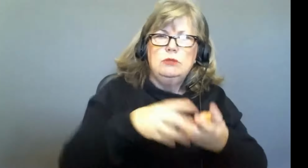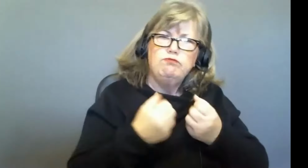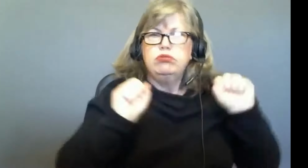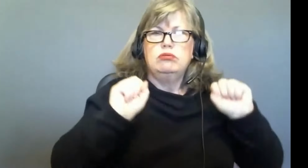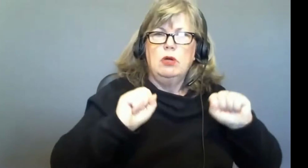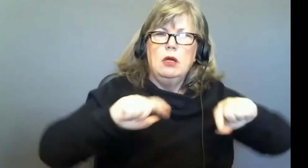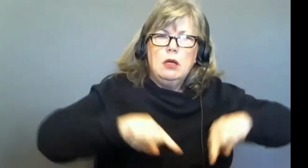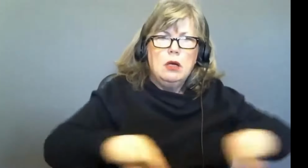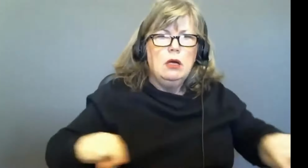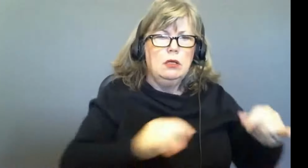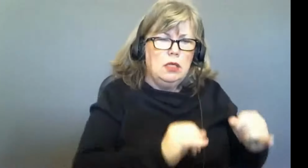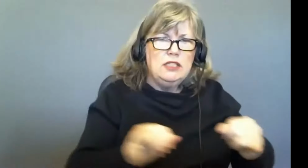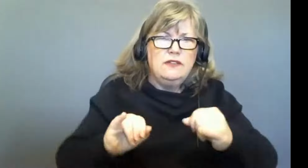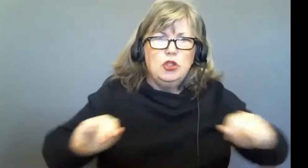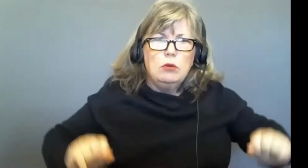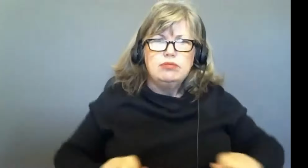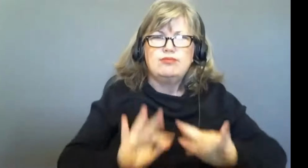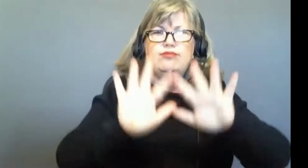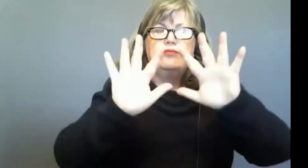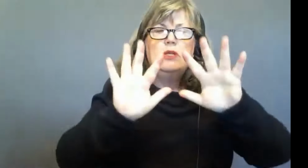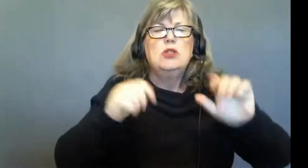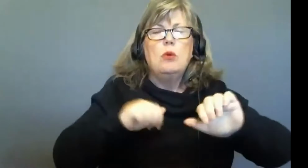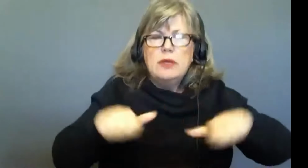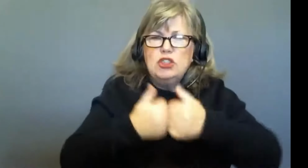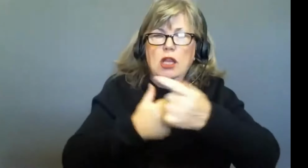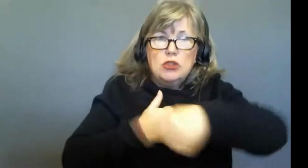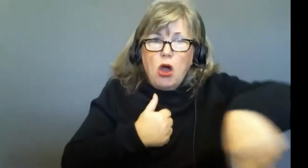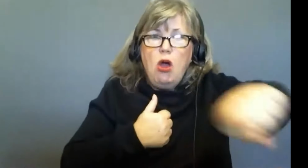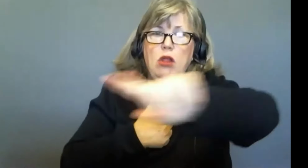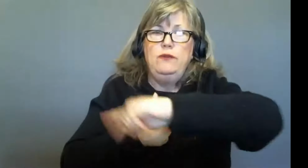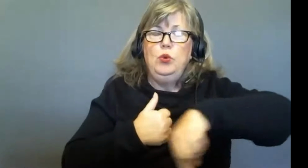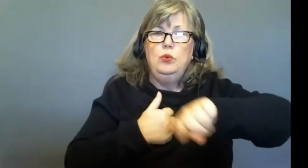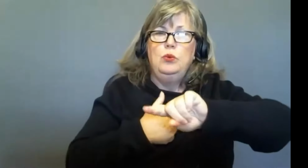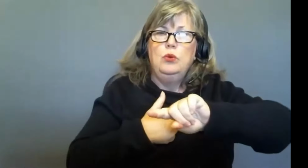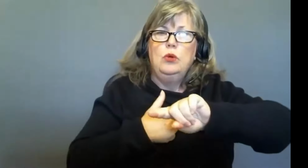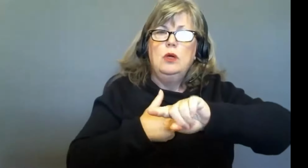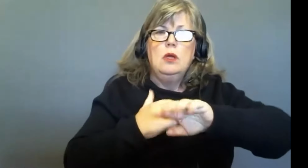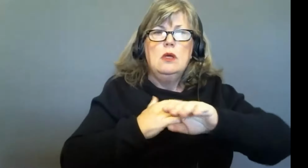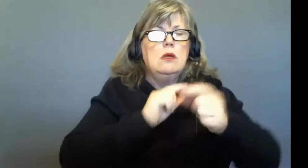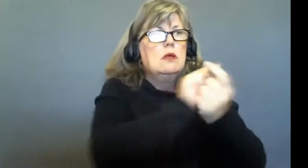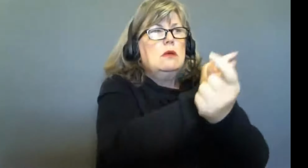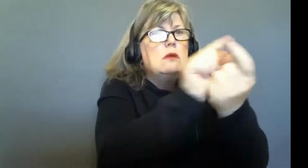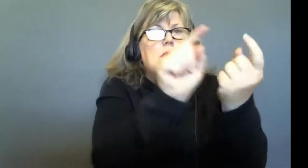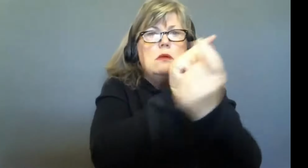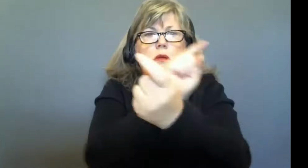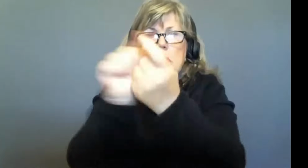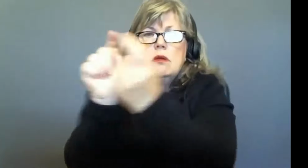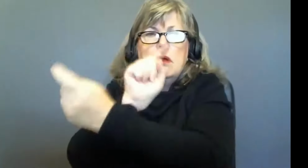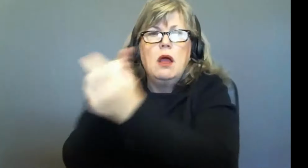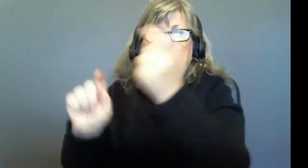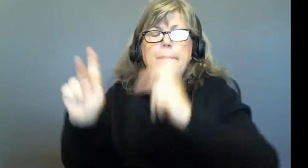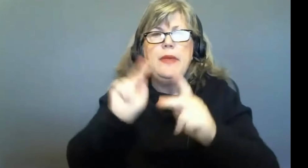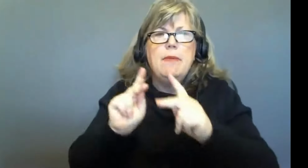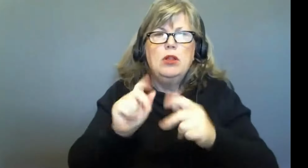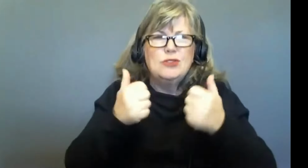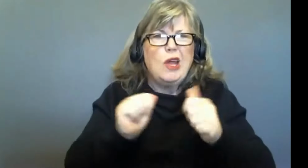all hundreds of people in this room to go out there and talk about this with anyone they can in their sphere of influence to make this